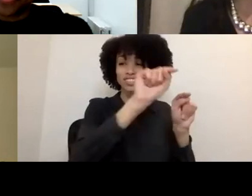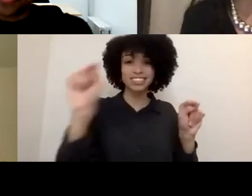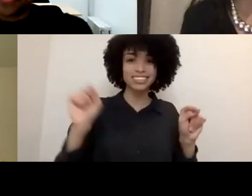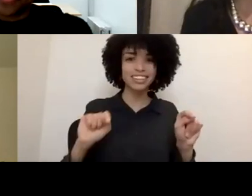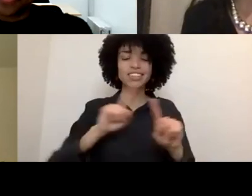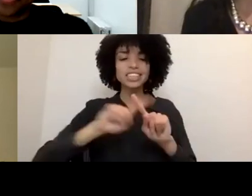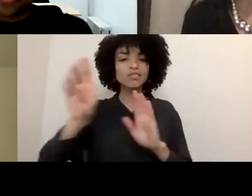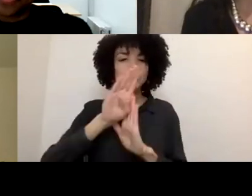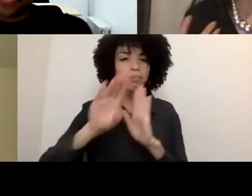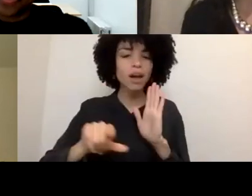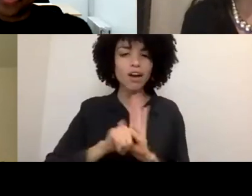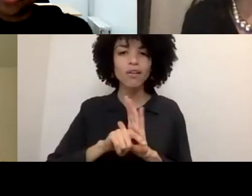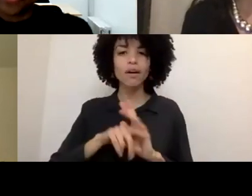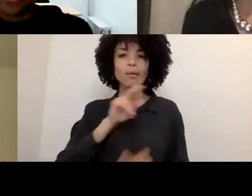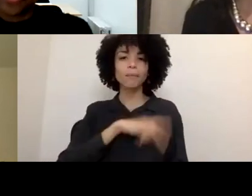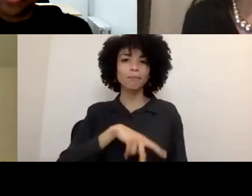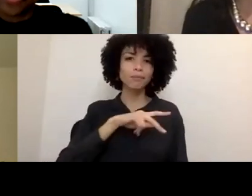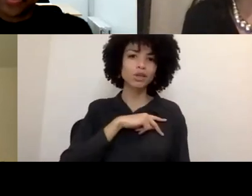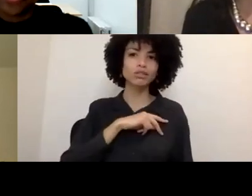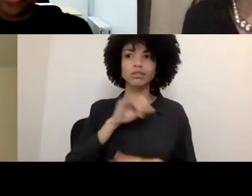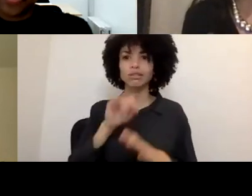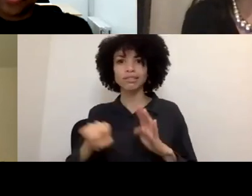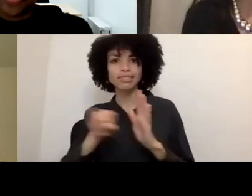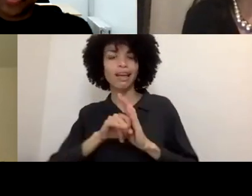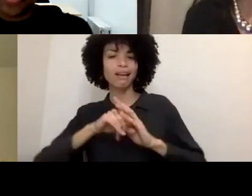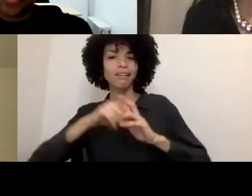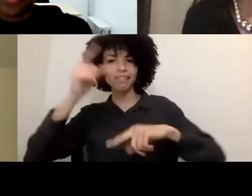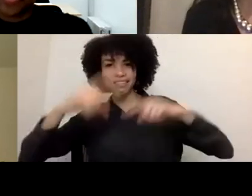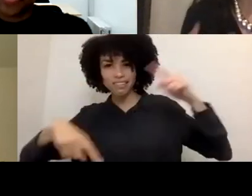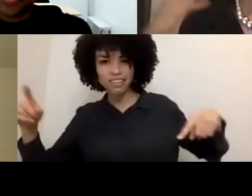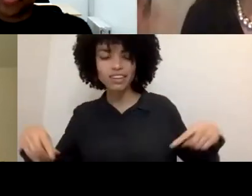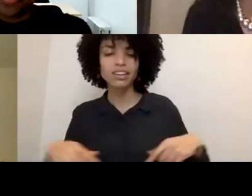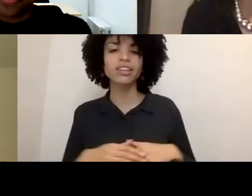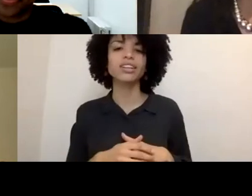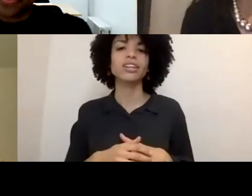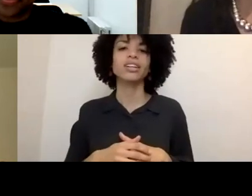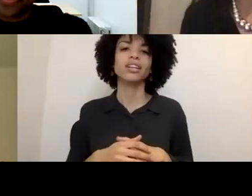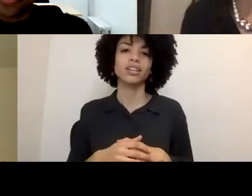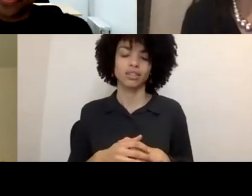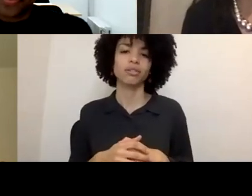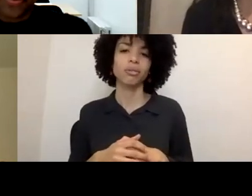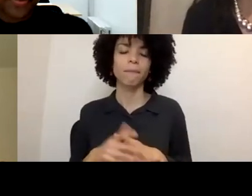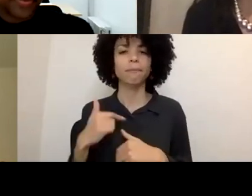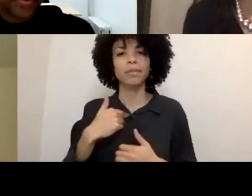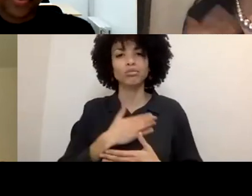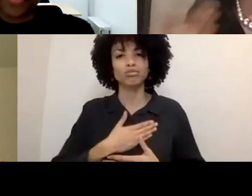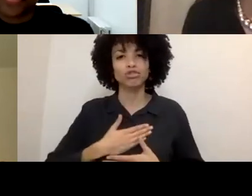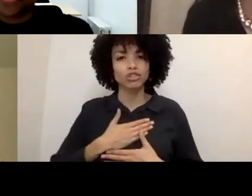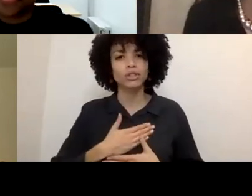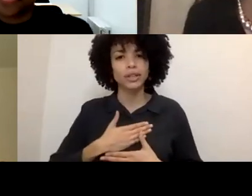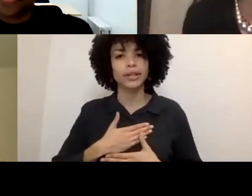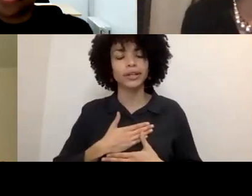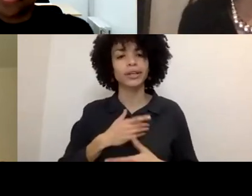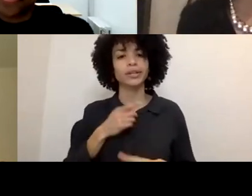and, our identities are so nuanced and complex, and often more so than what the conversation will allow. So I appreciate you inviting some of